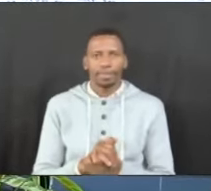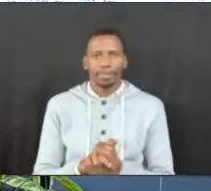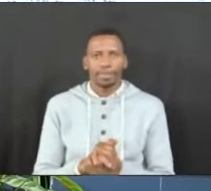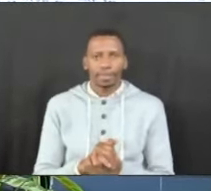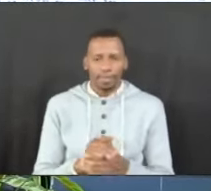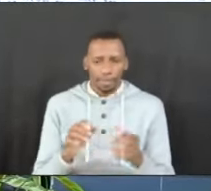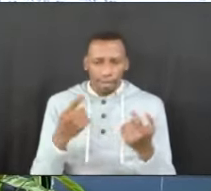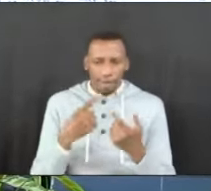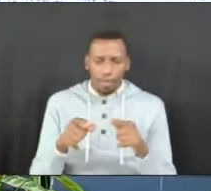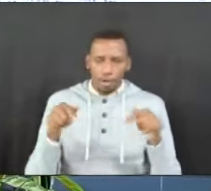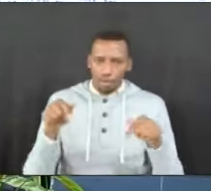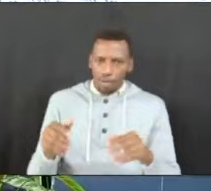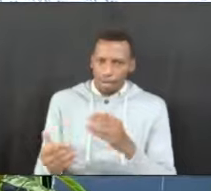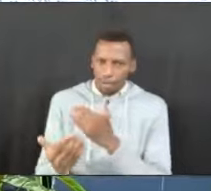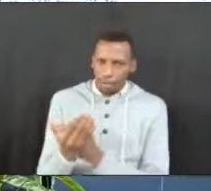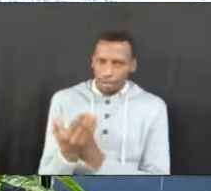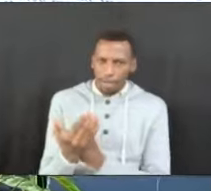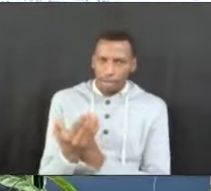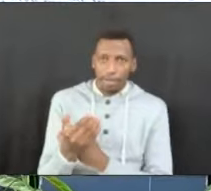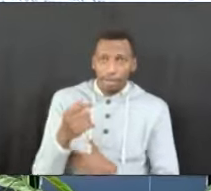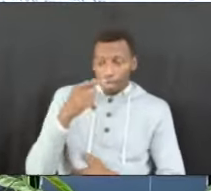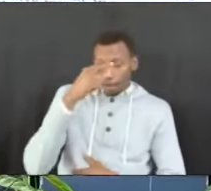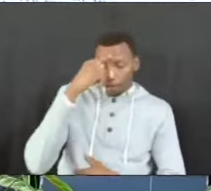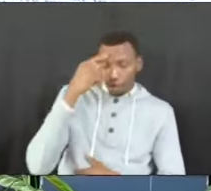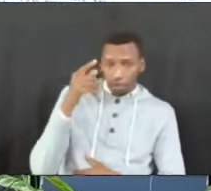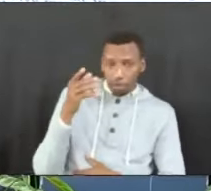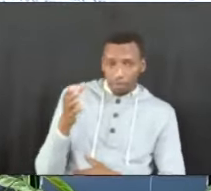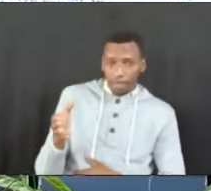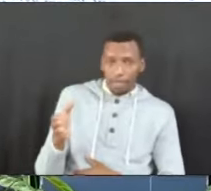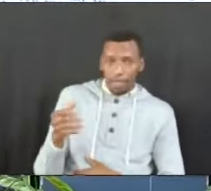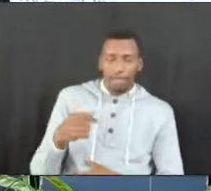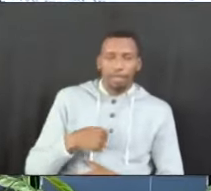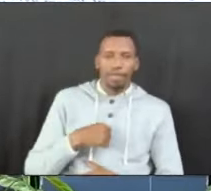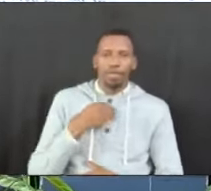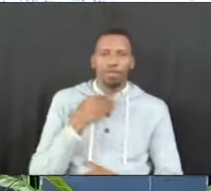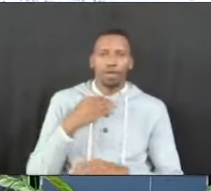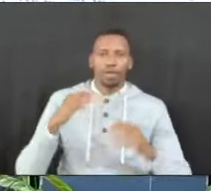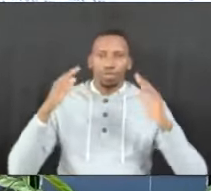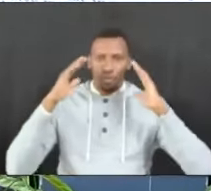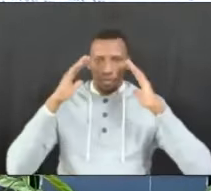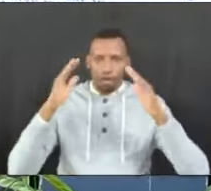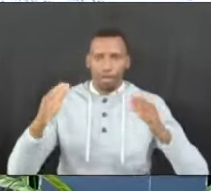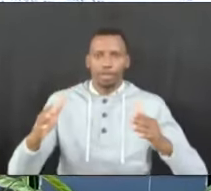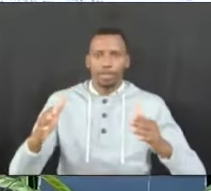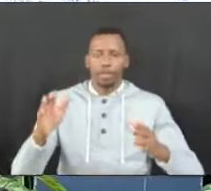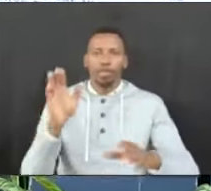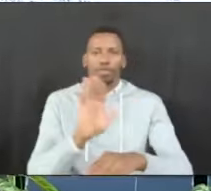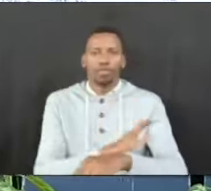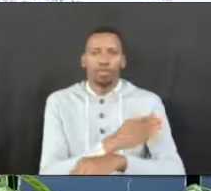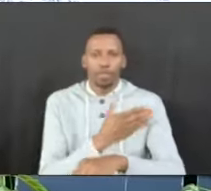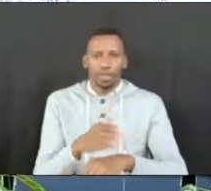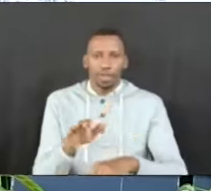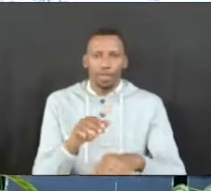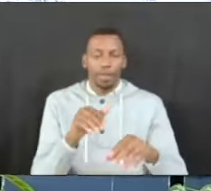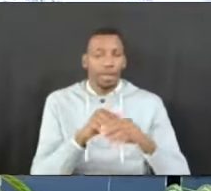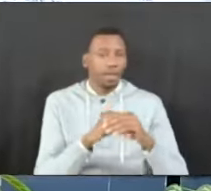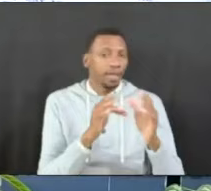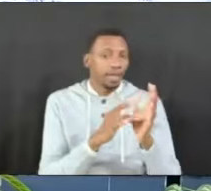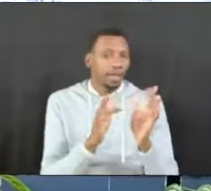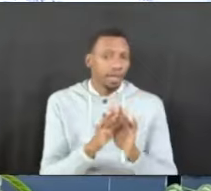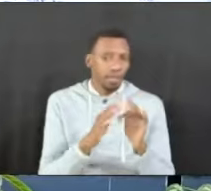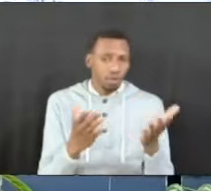But this morning, it is because of this that I want to focus on music in the book of